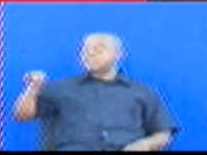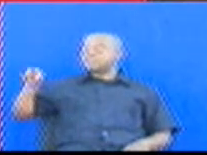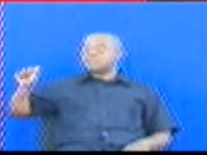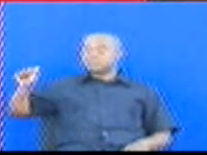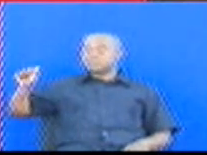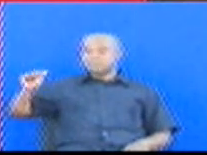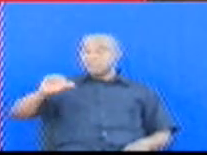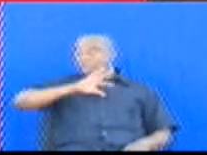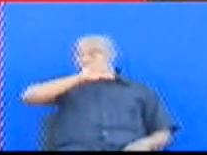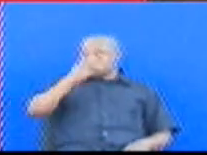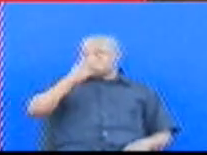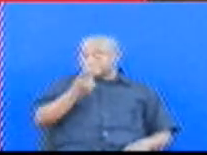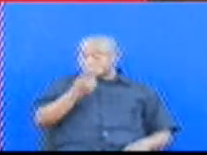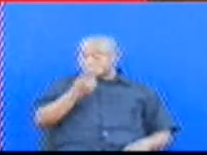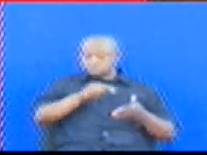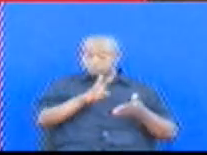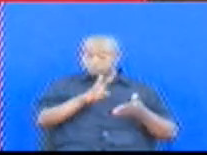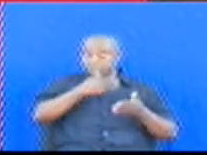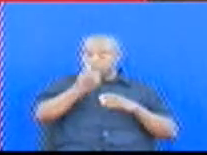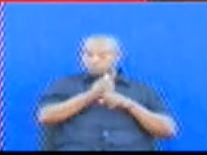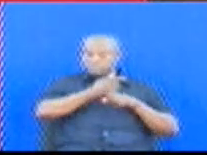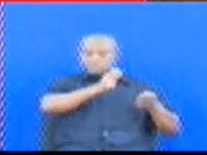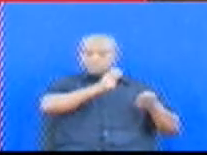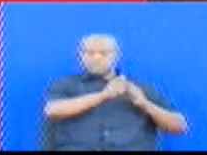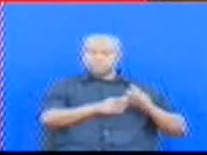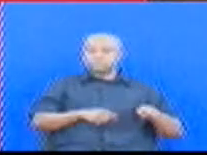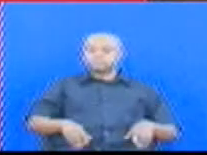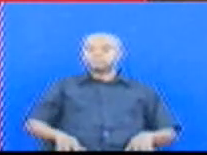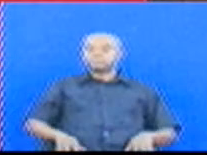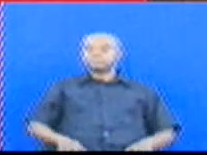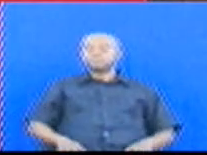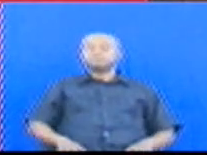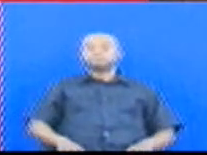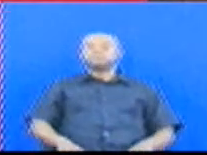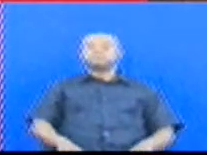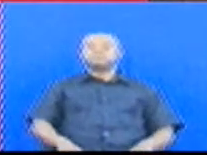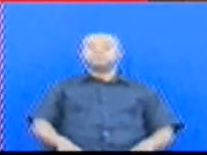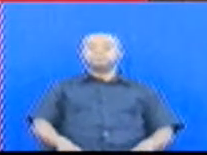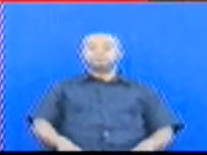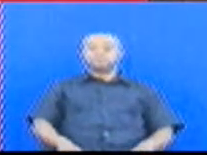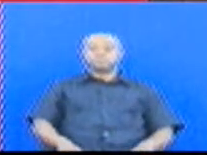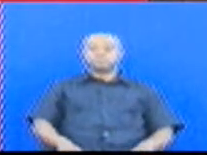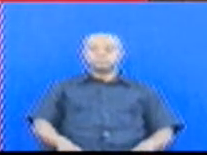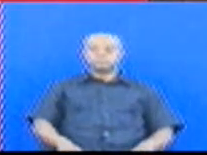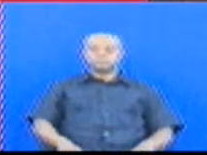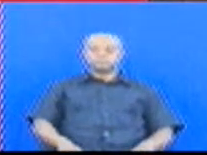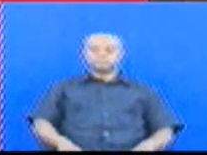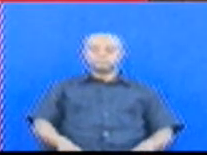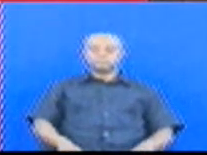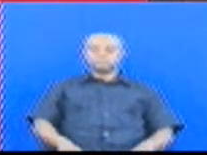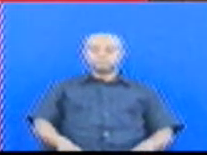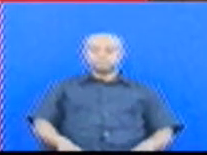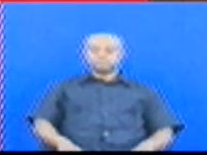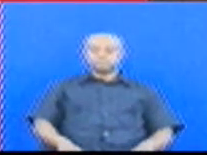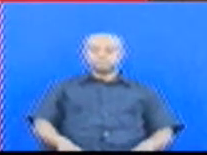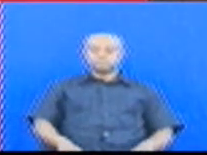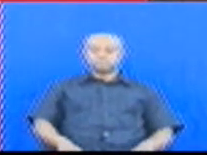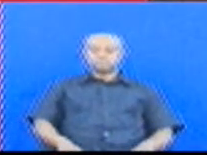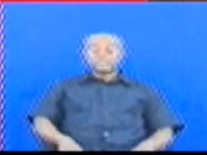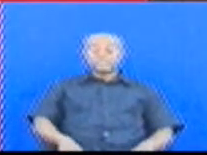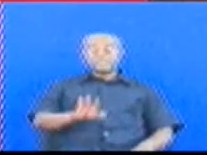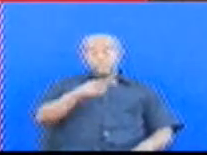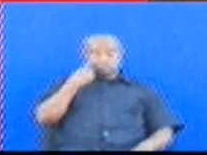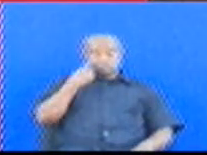soma vyote viwili baada ya marekebisho. Subsection 2 inasema the commission may, sasa tunaenda kwenye